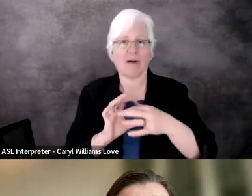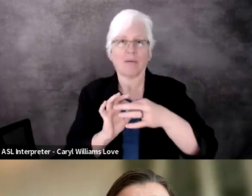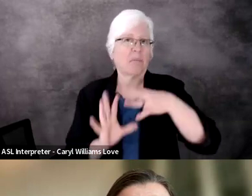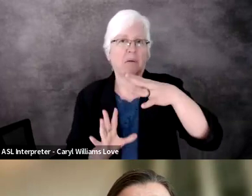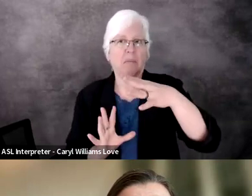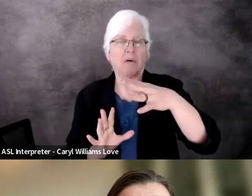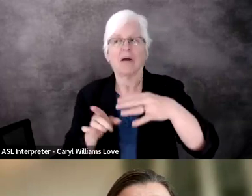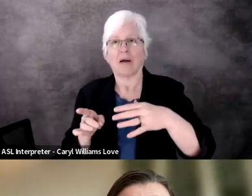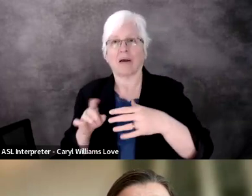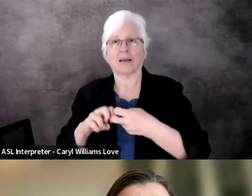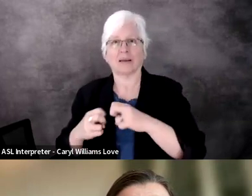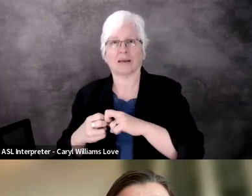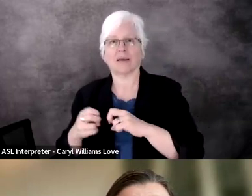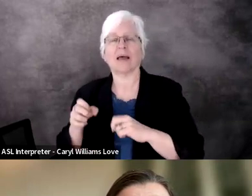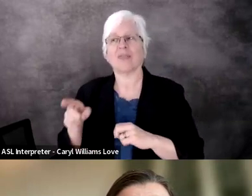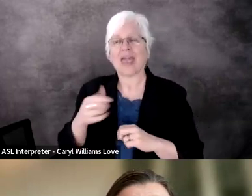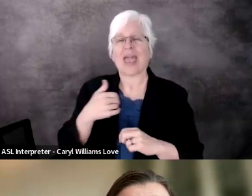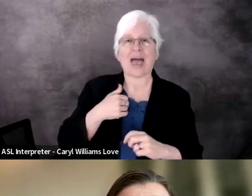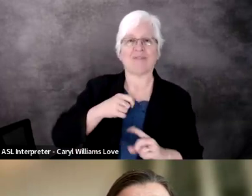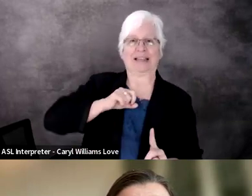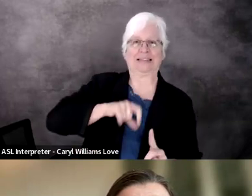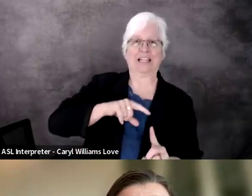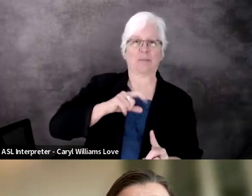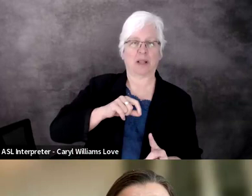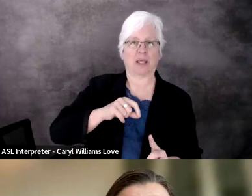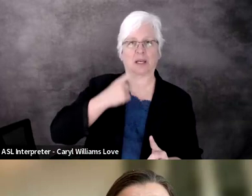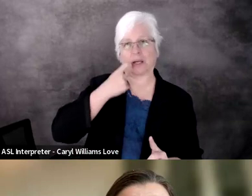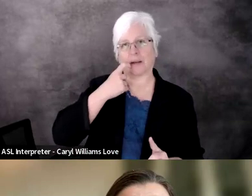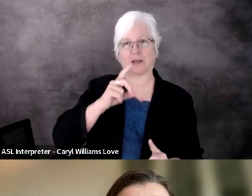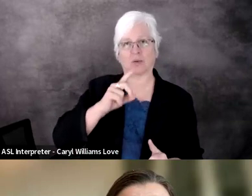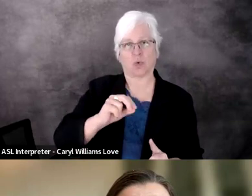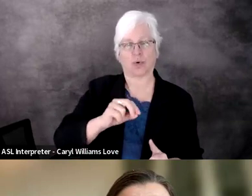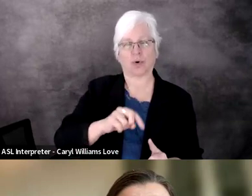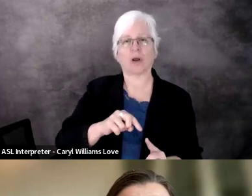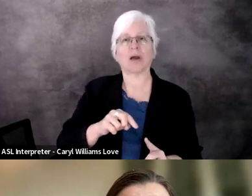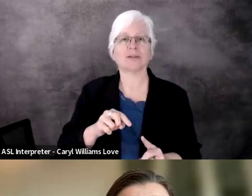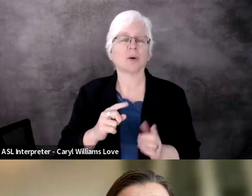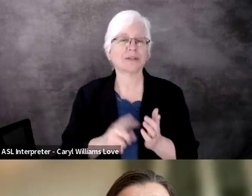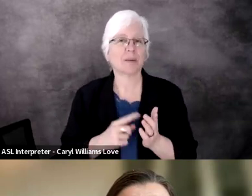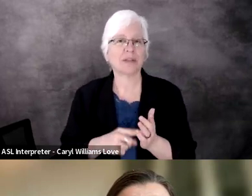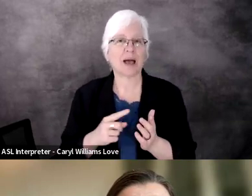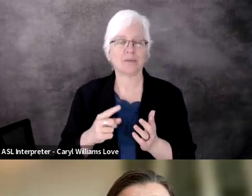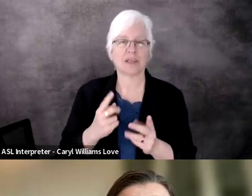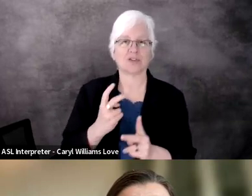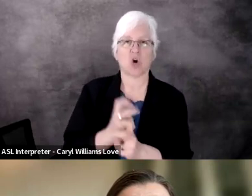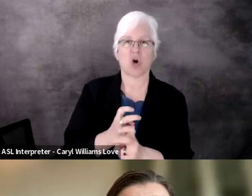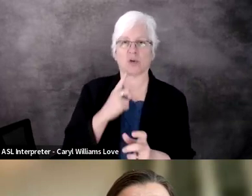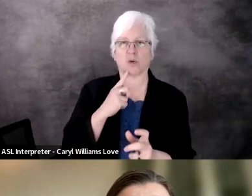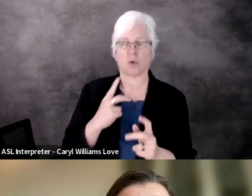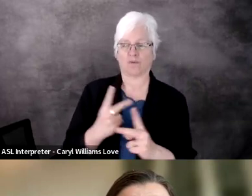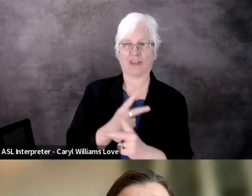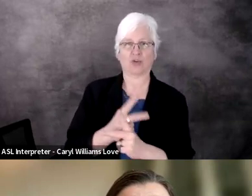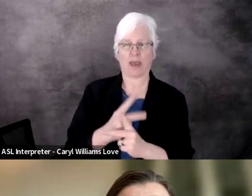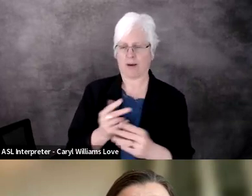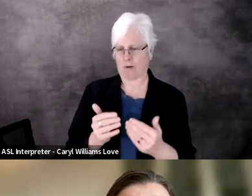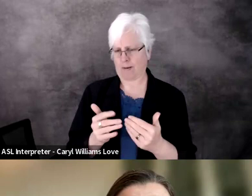So I think that's another way we hear people showing up, that it's sometimes hard to tease out what exactly is the underlying problem without taking